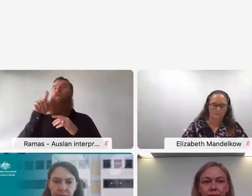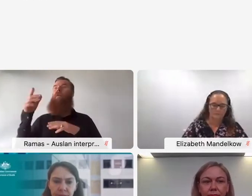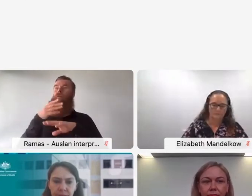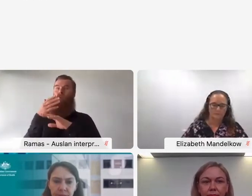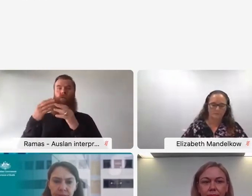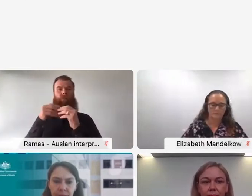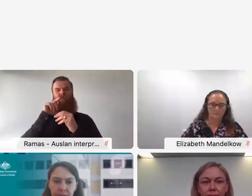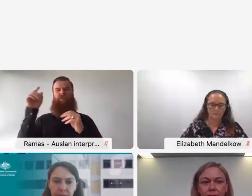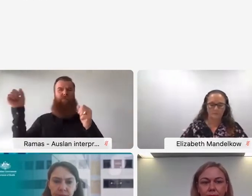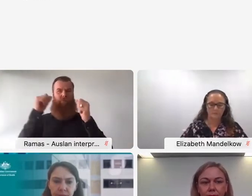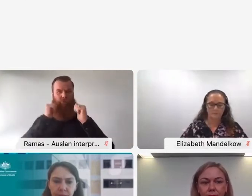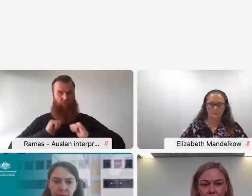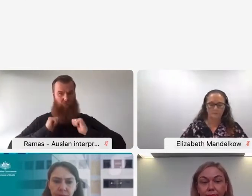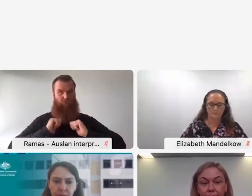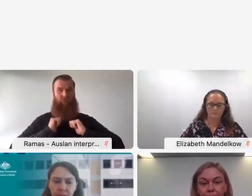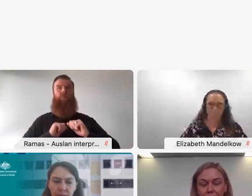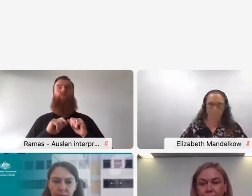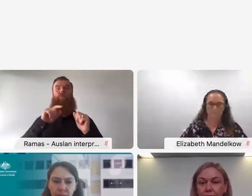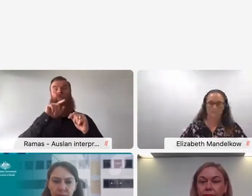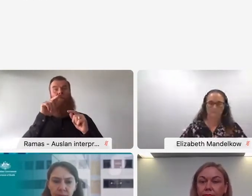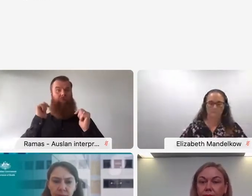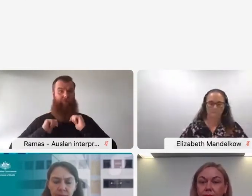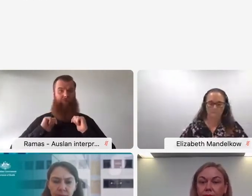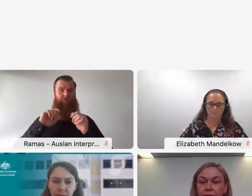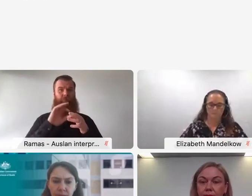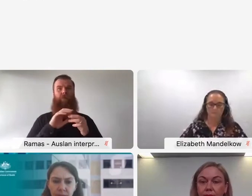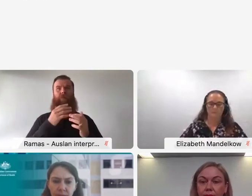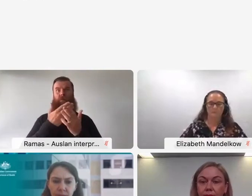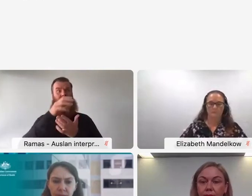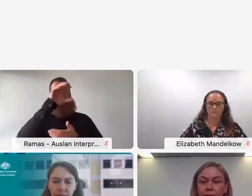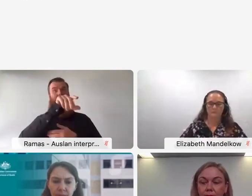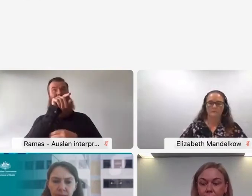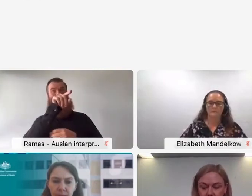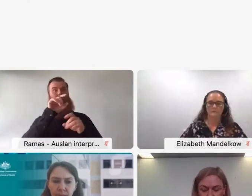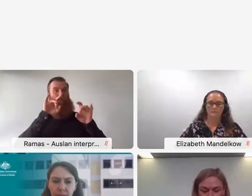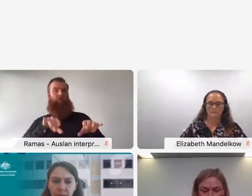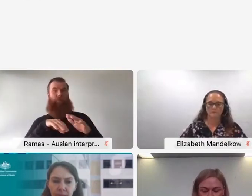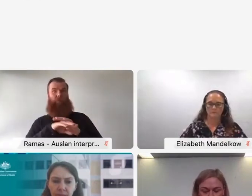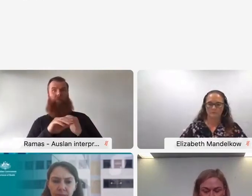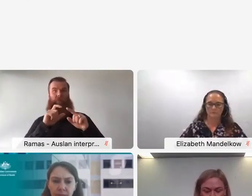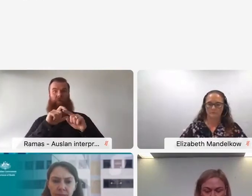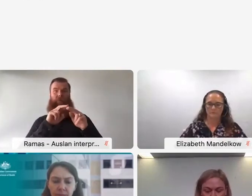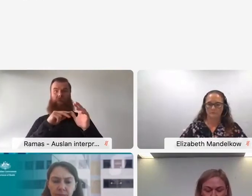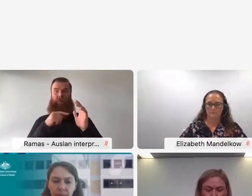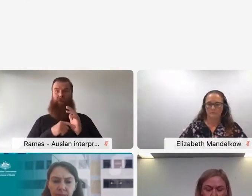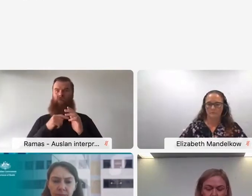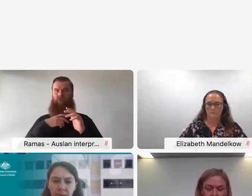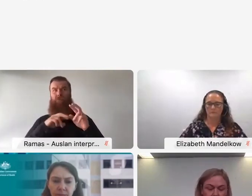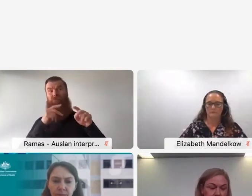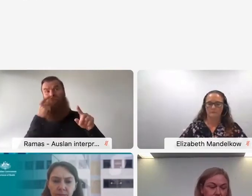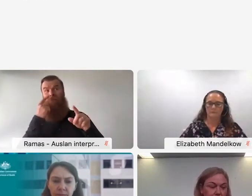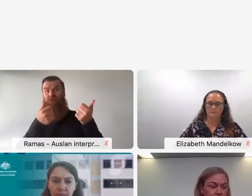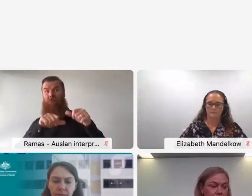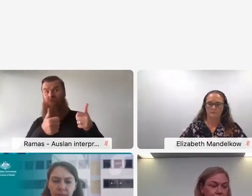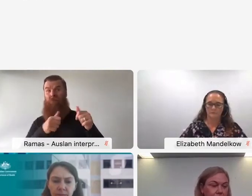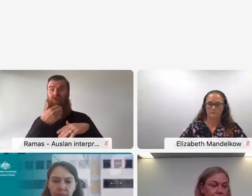of them actually doing training on site in Australia. And DFAT's interested in exploring whether or not we can move beyond that model in the